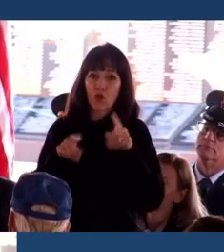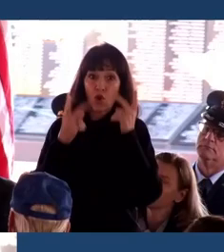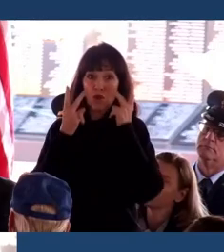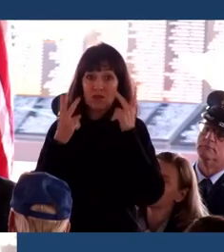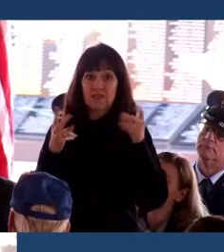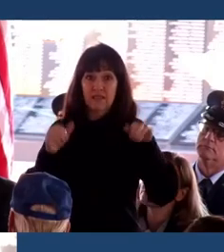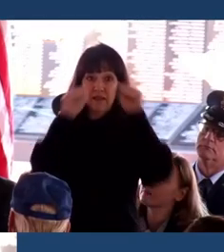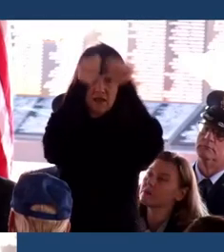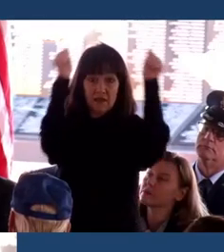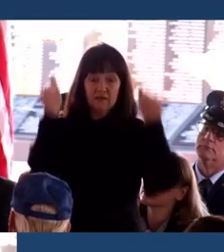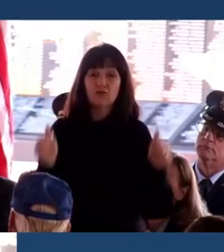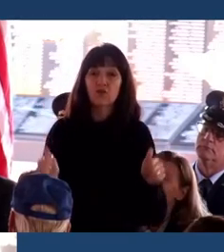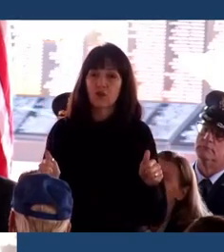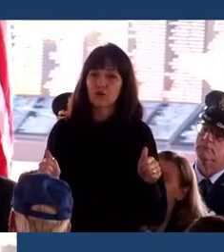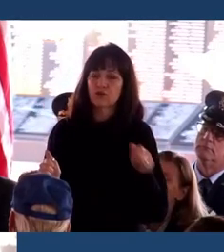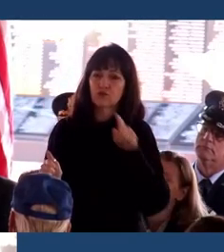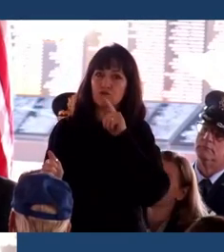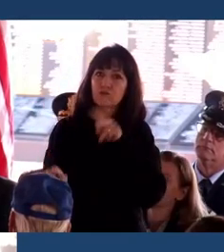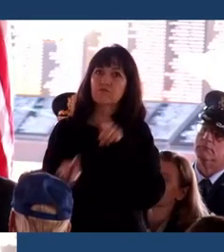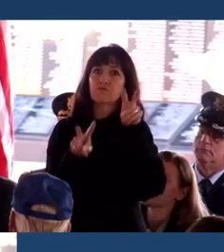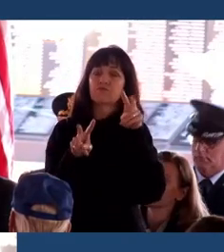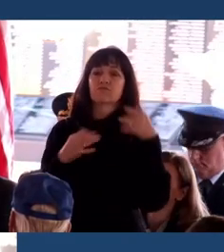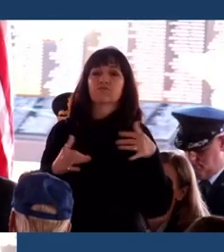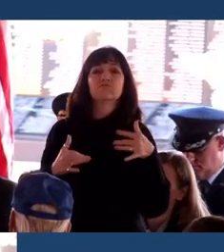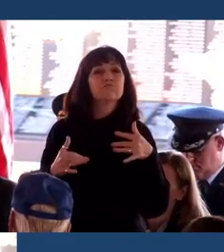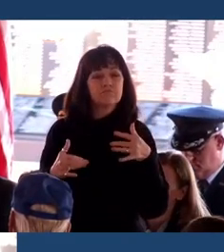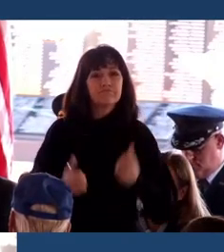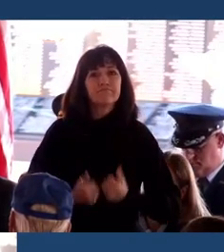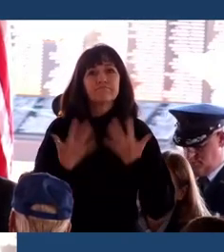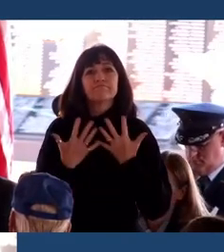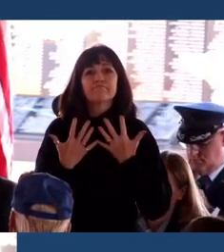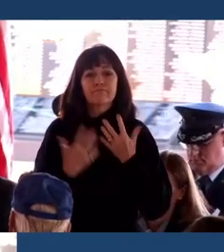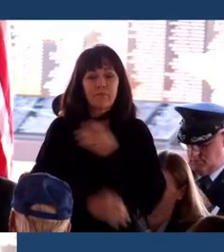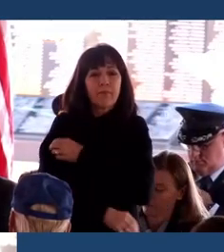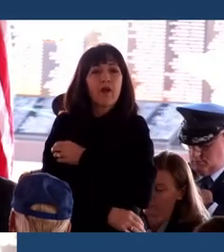know that it's really a powerful symbol.